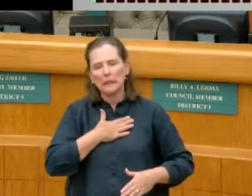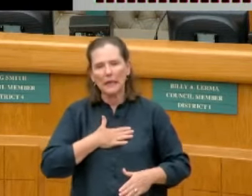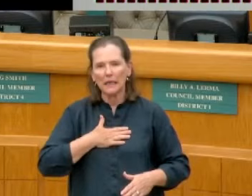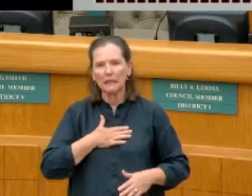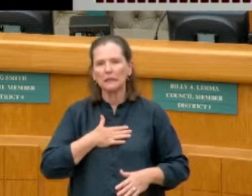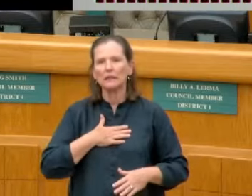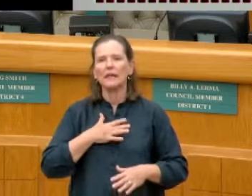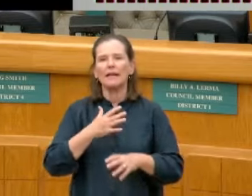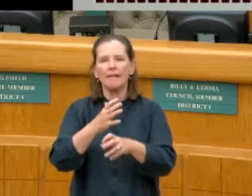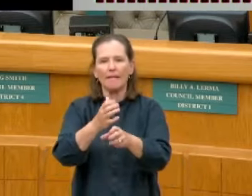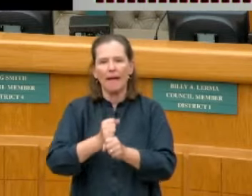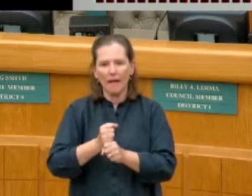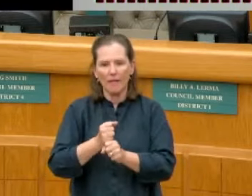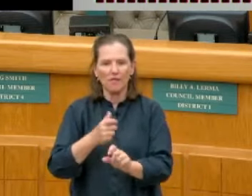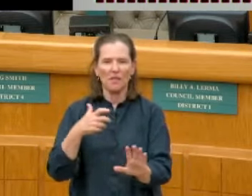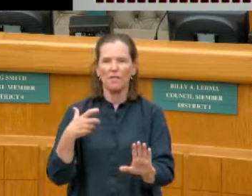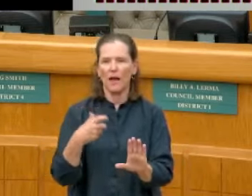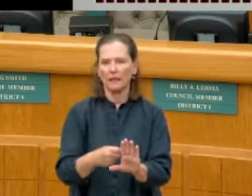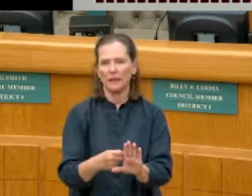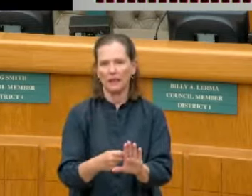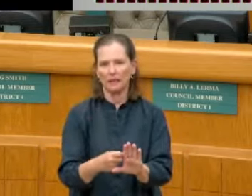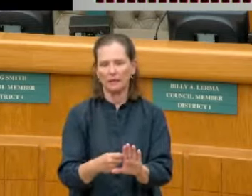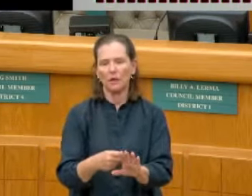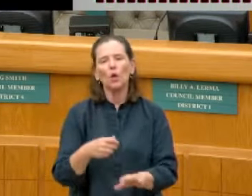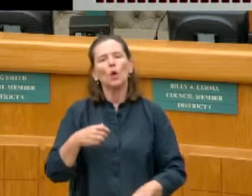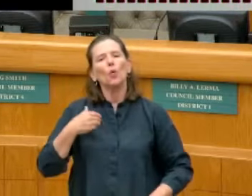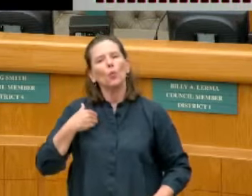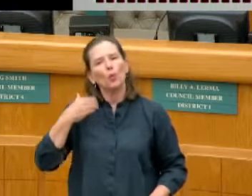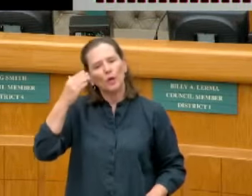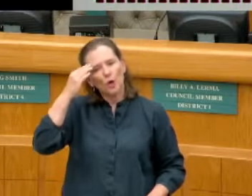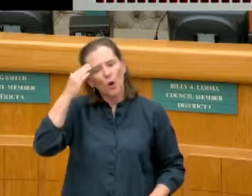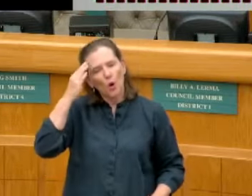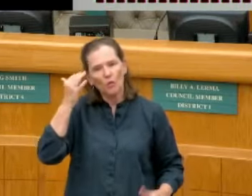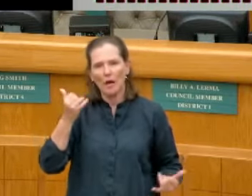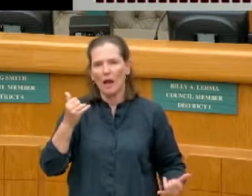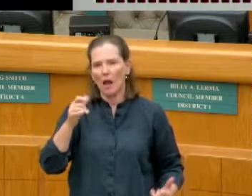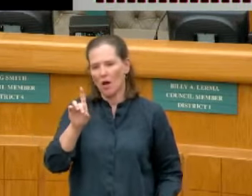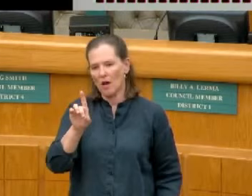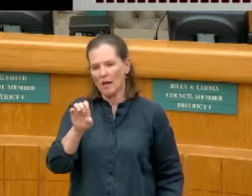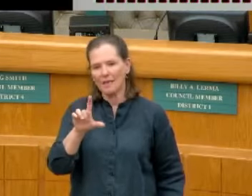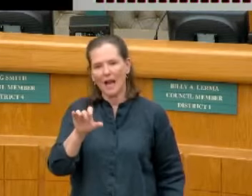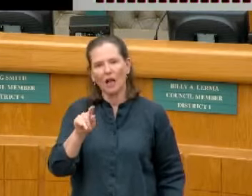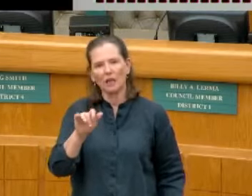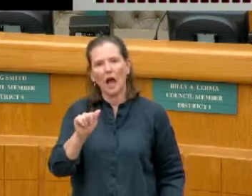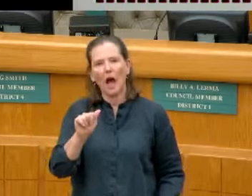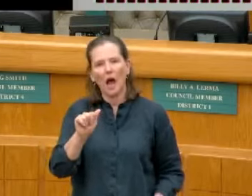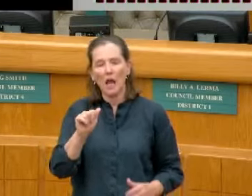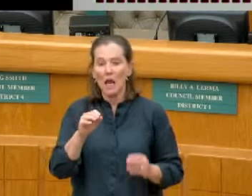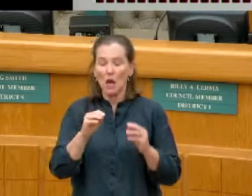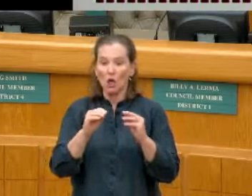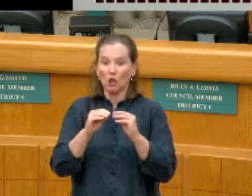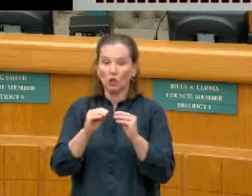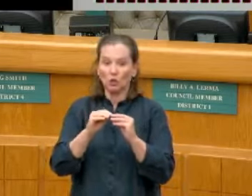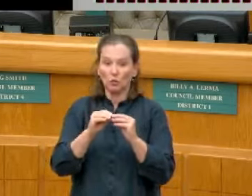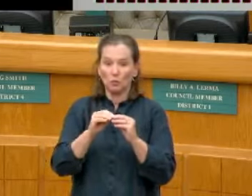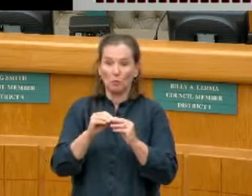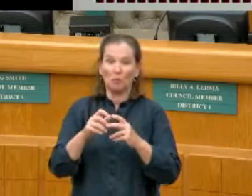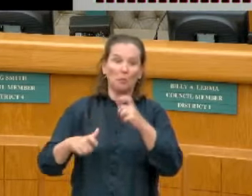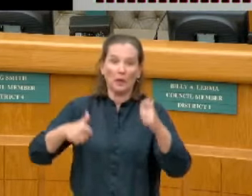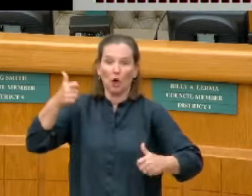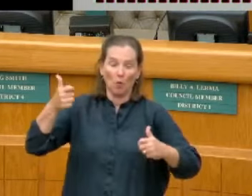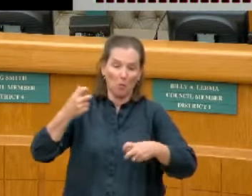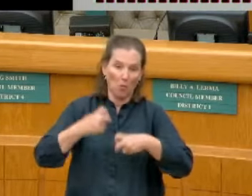We know the Delta variant is far more devastating for every age group, including children. Currently, 99% of